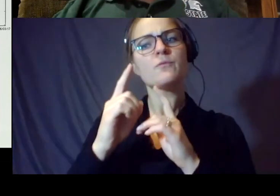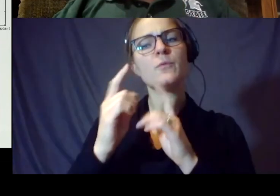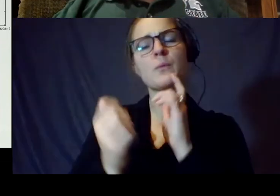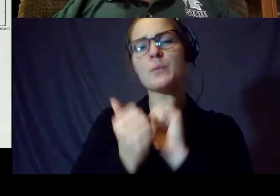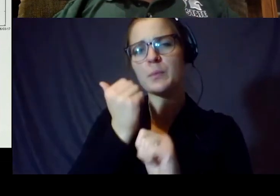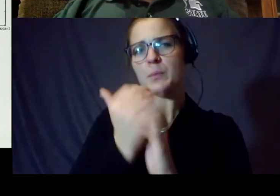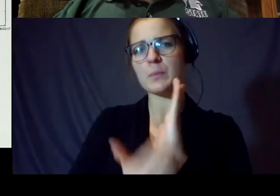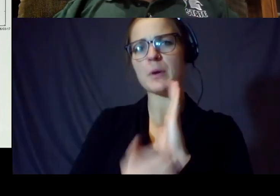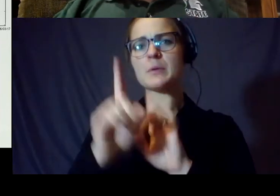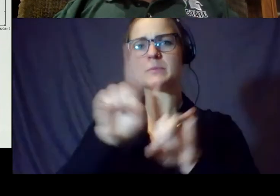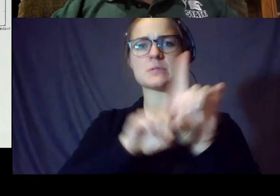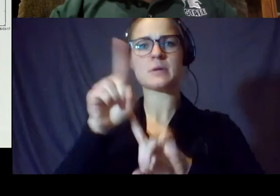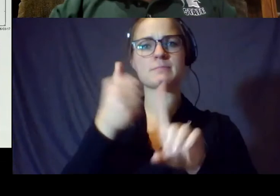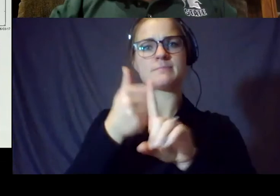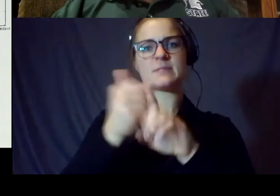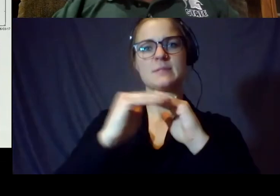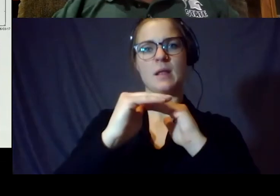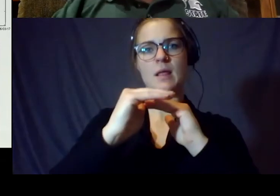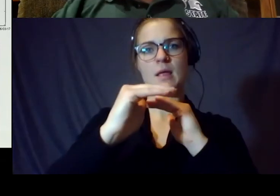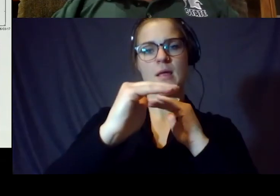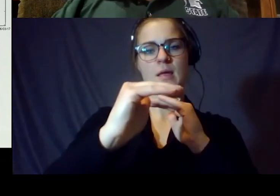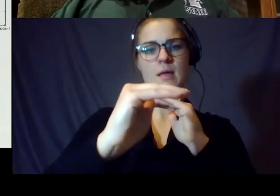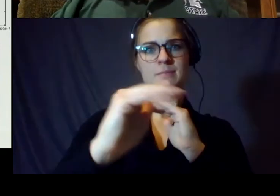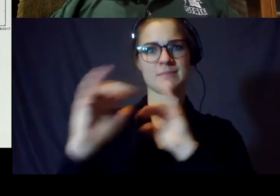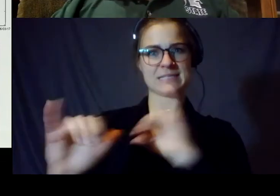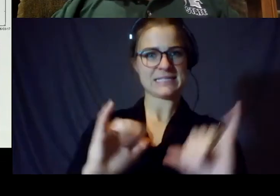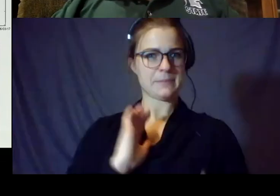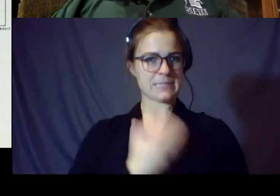relatively steady, like our star. It's